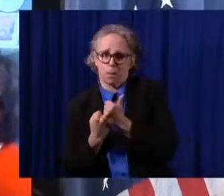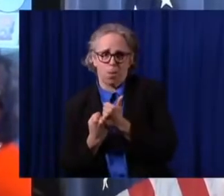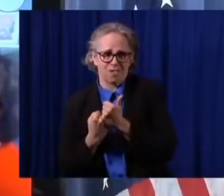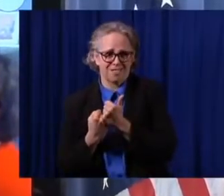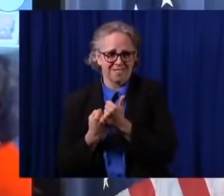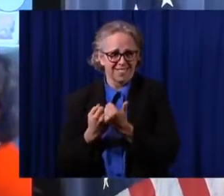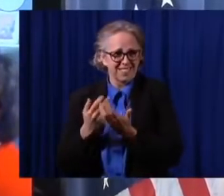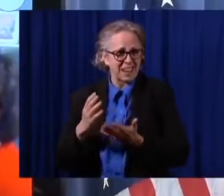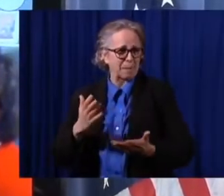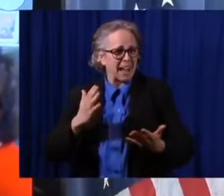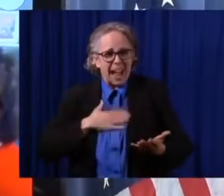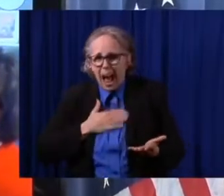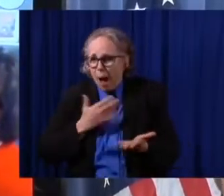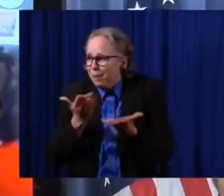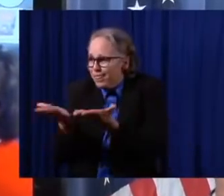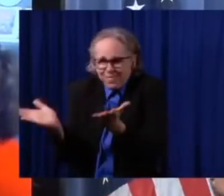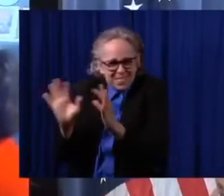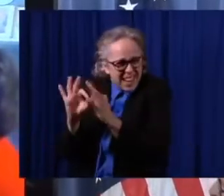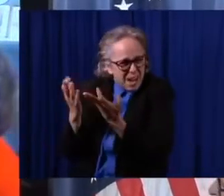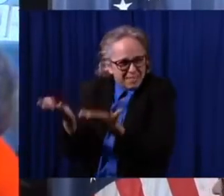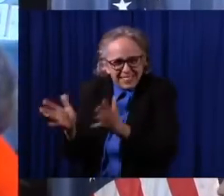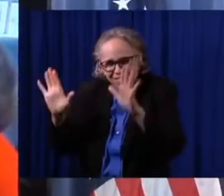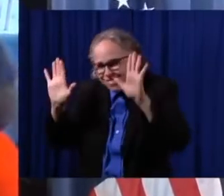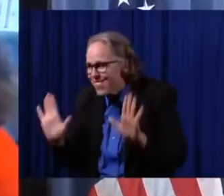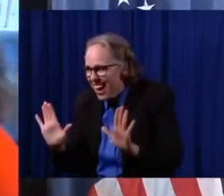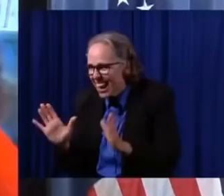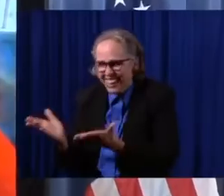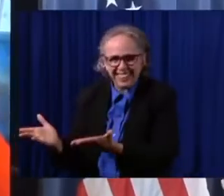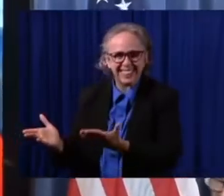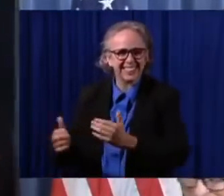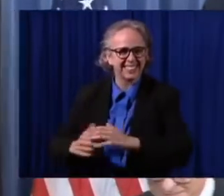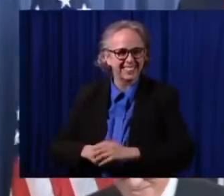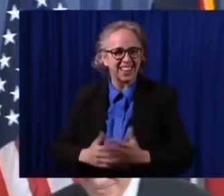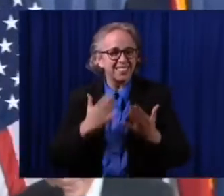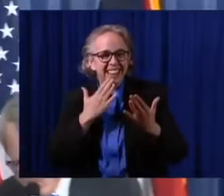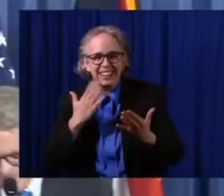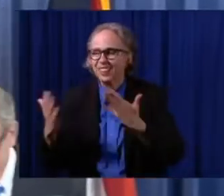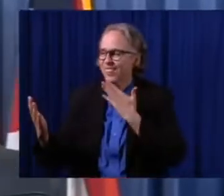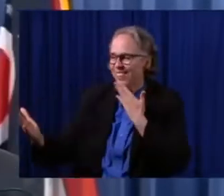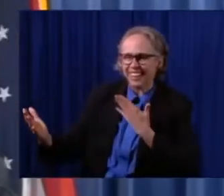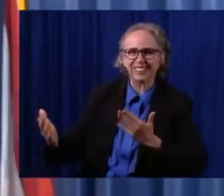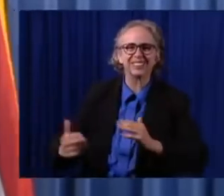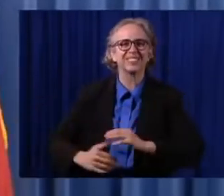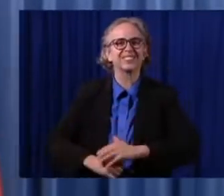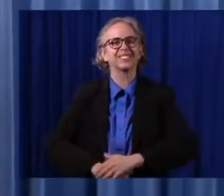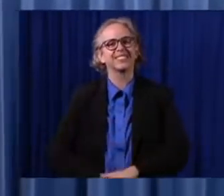fantastic. That is great. Thanks, Governor. Thanks, everybody.